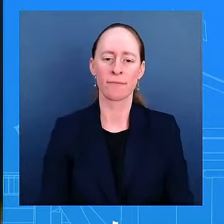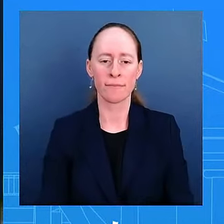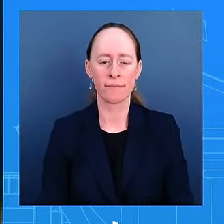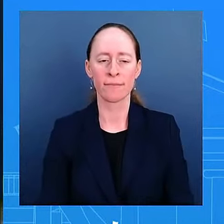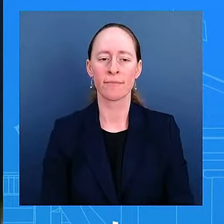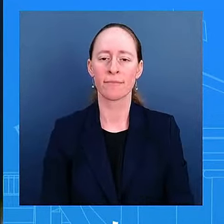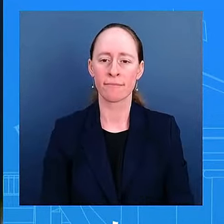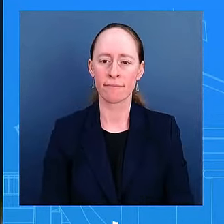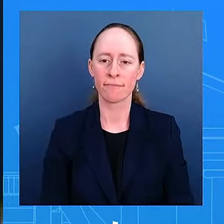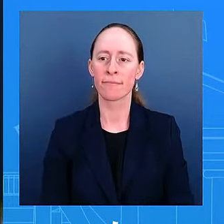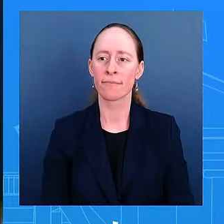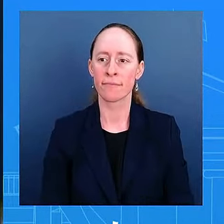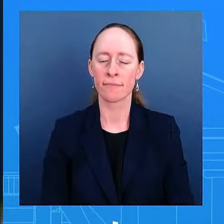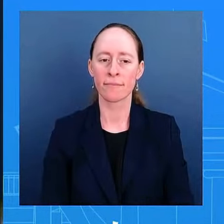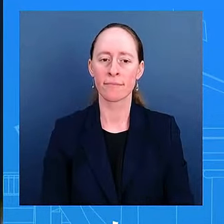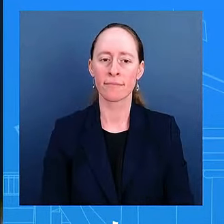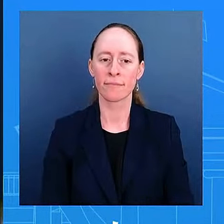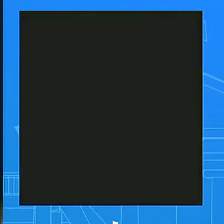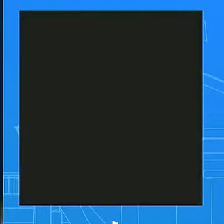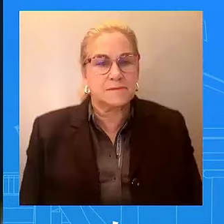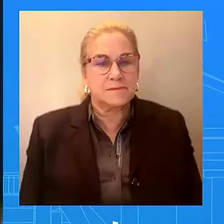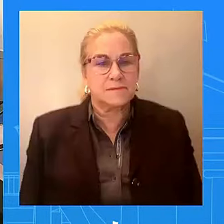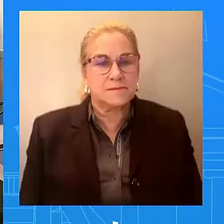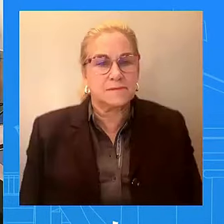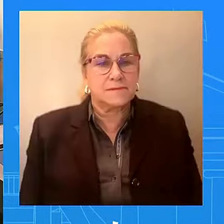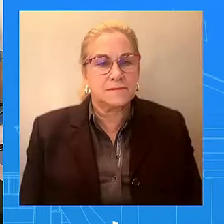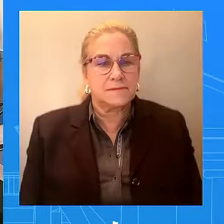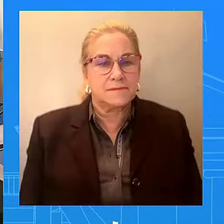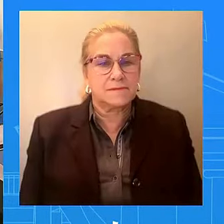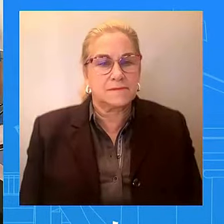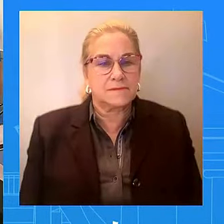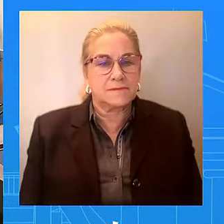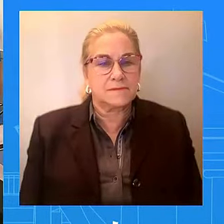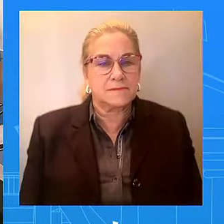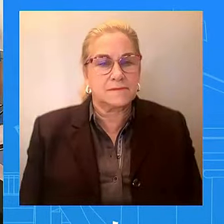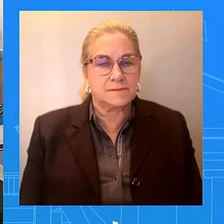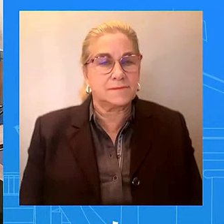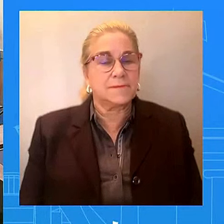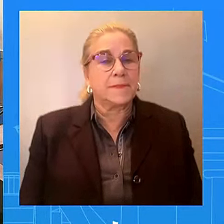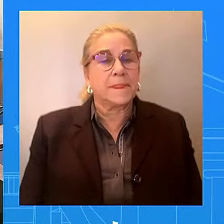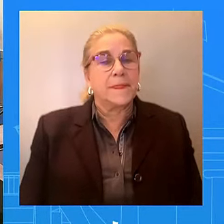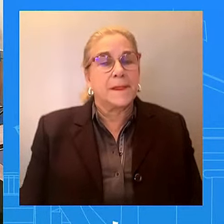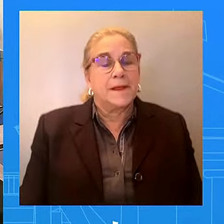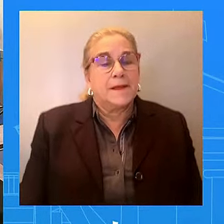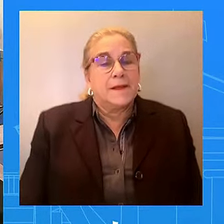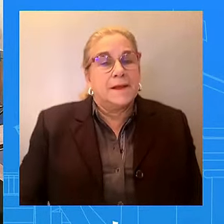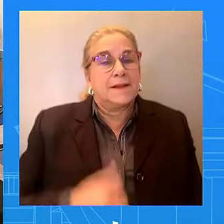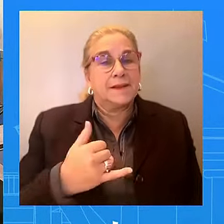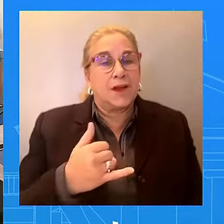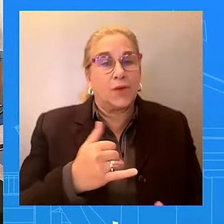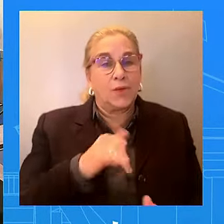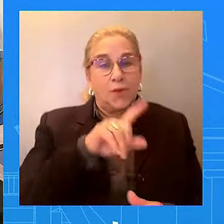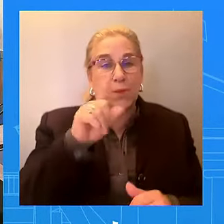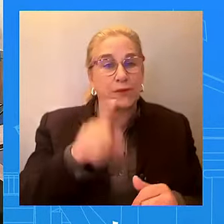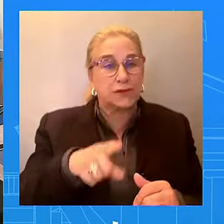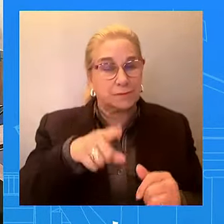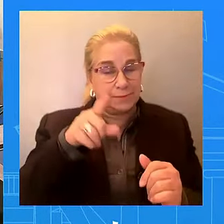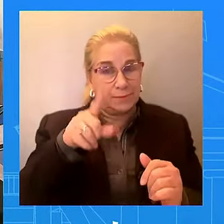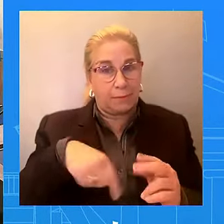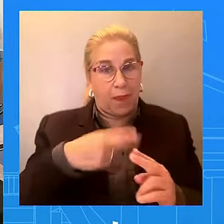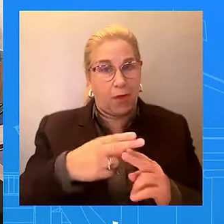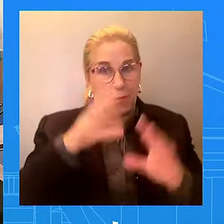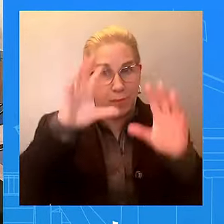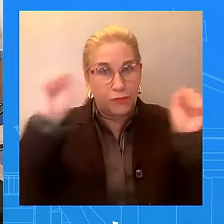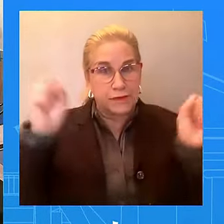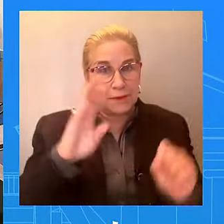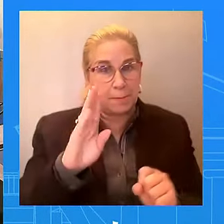Since President Biden postponed his foreign trip due to Hurricane Milton, has the president spoken